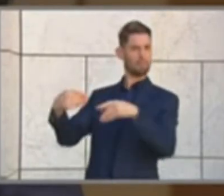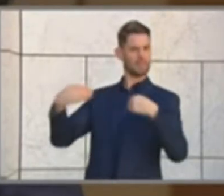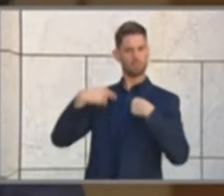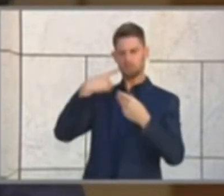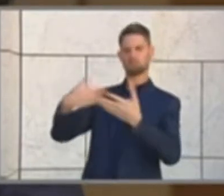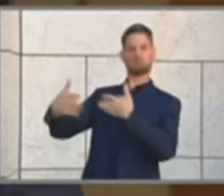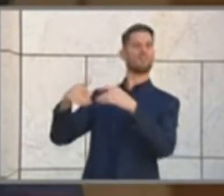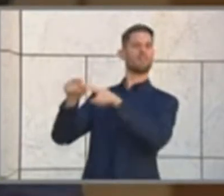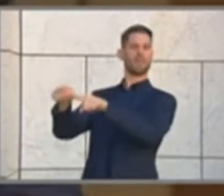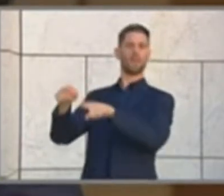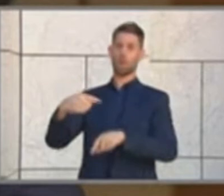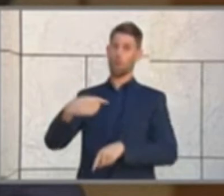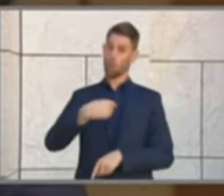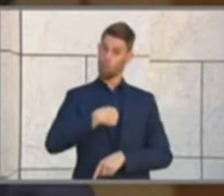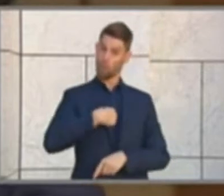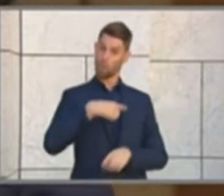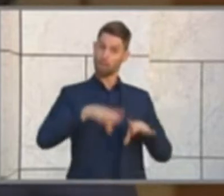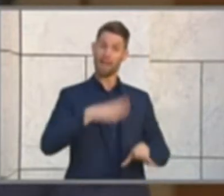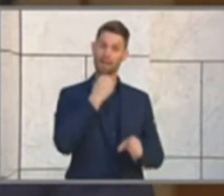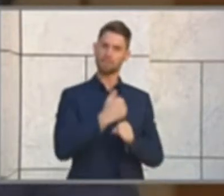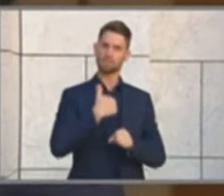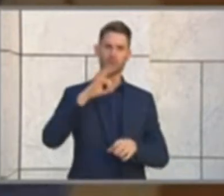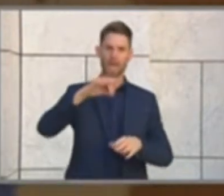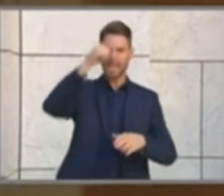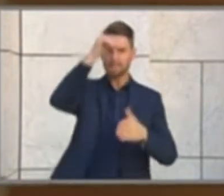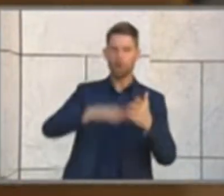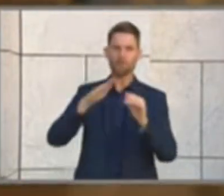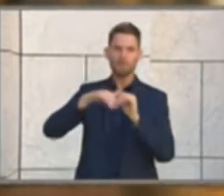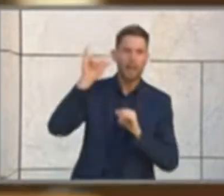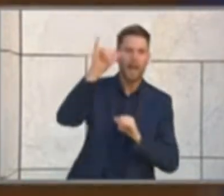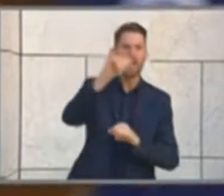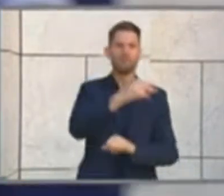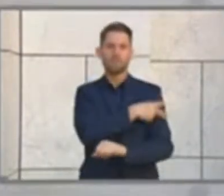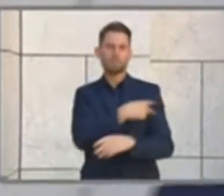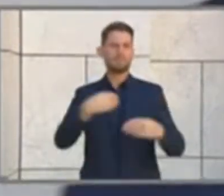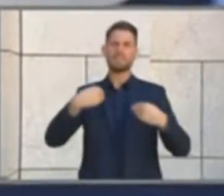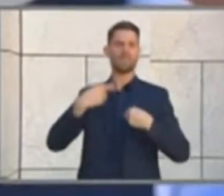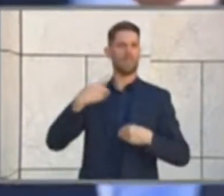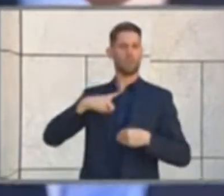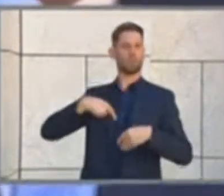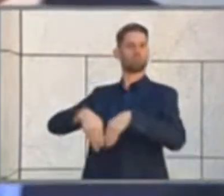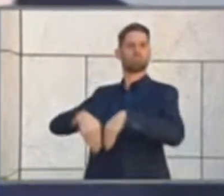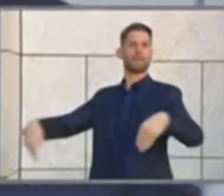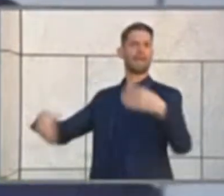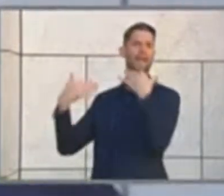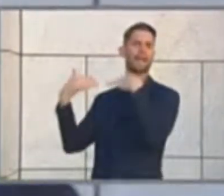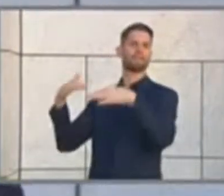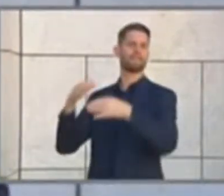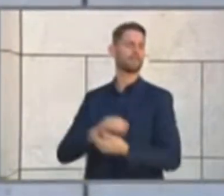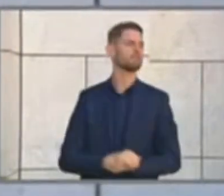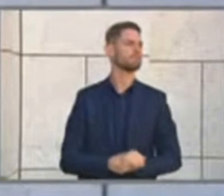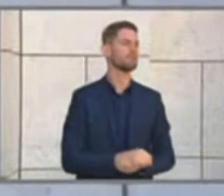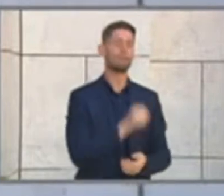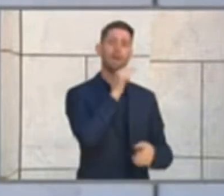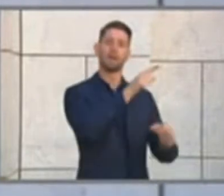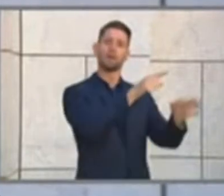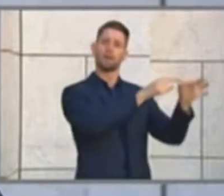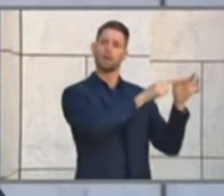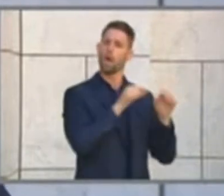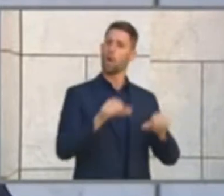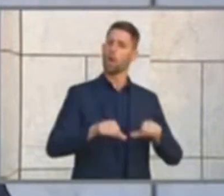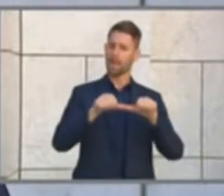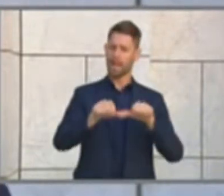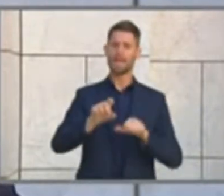not in the business of owning an airline. We're interested in a market solution. Firstly, to the Treasurer, is 10% still